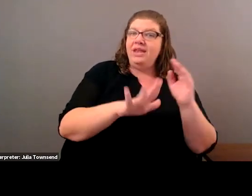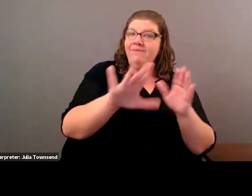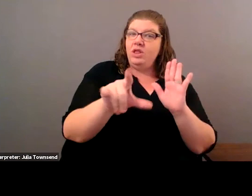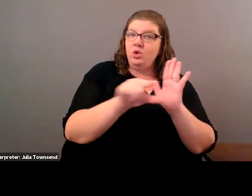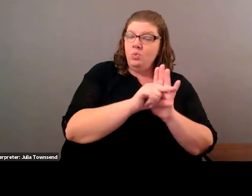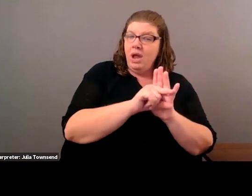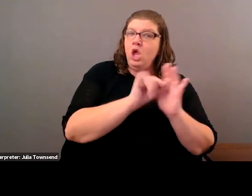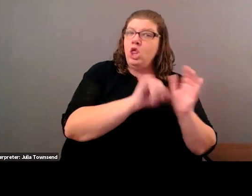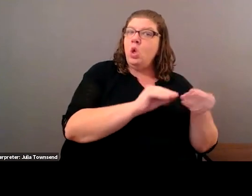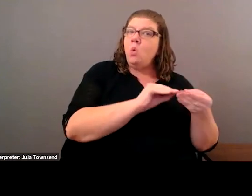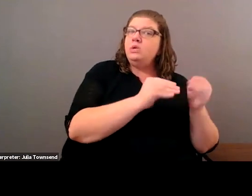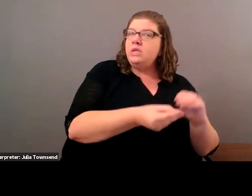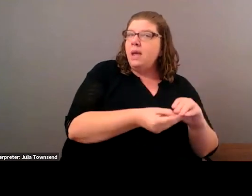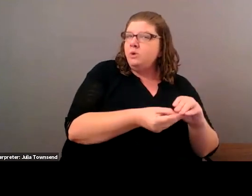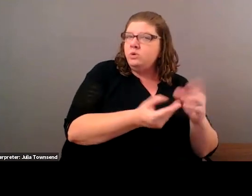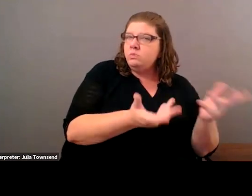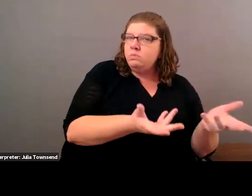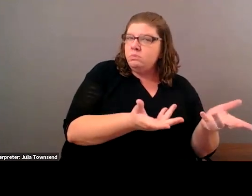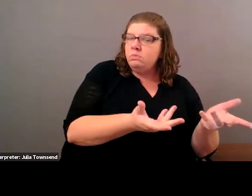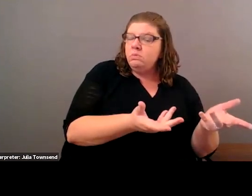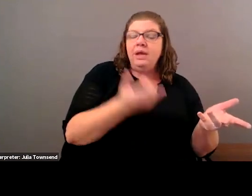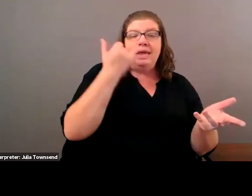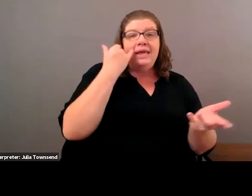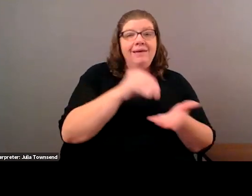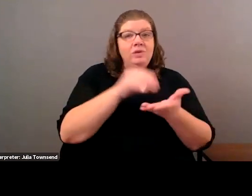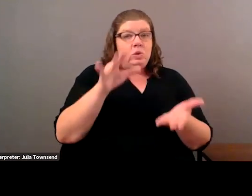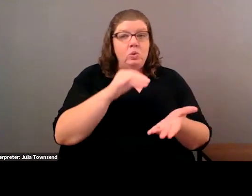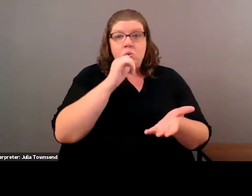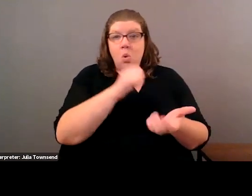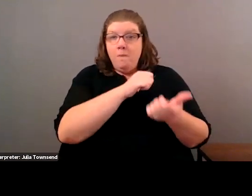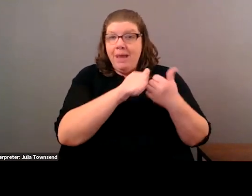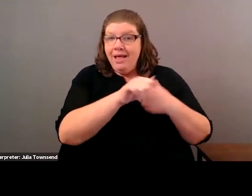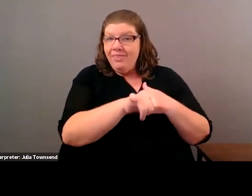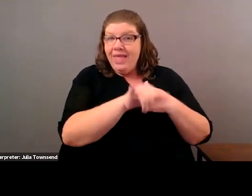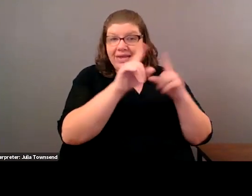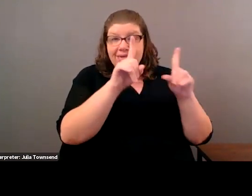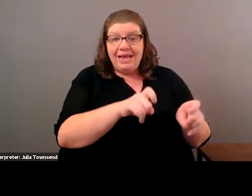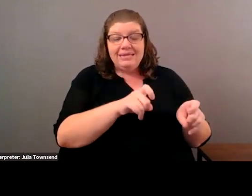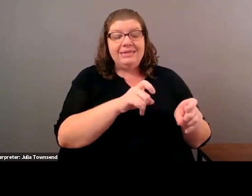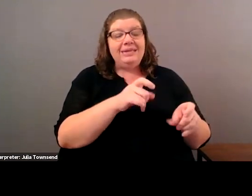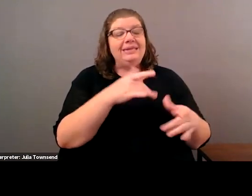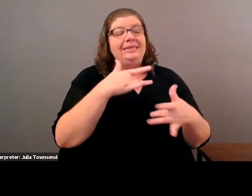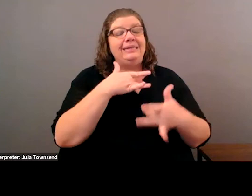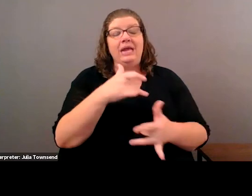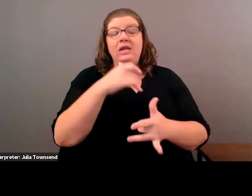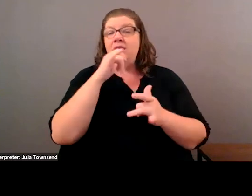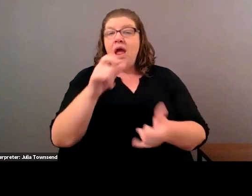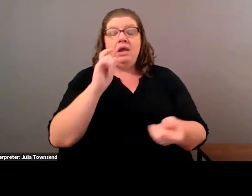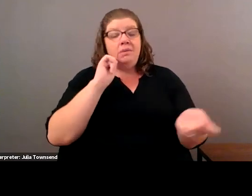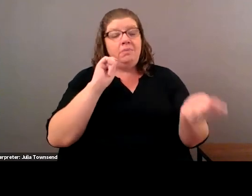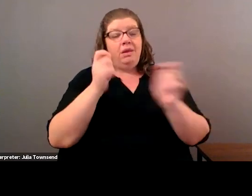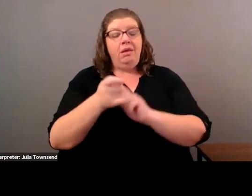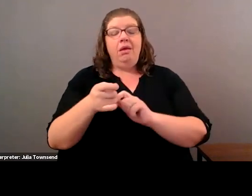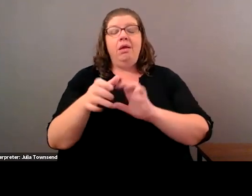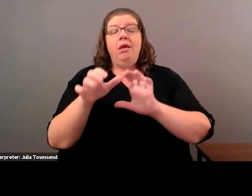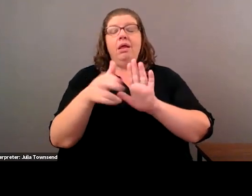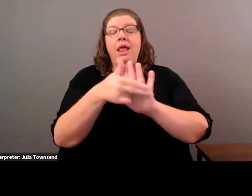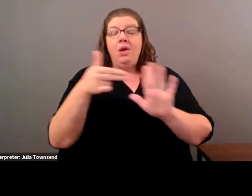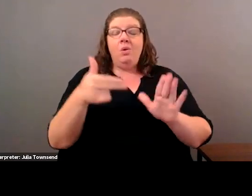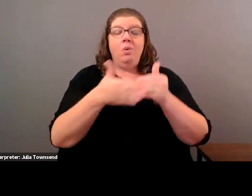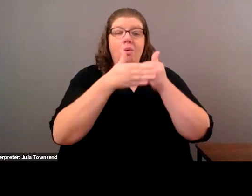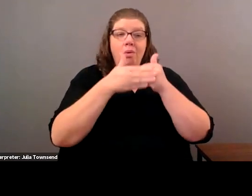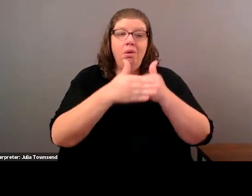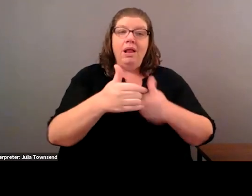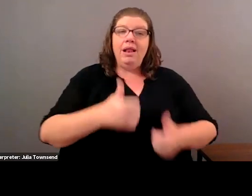I understand that unless students pass this test, it is unlikely that they will be reclassified and will remain as lifelong English